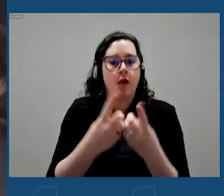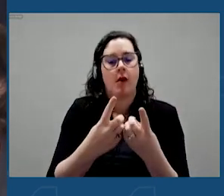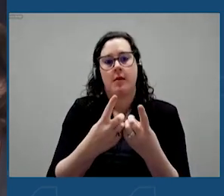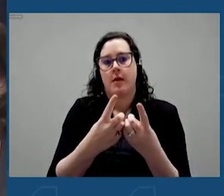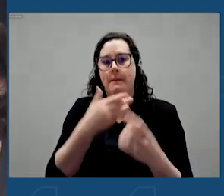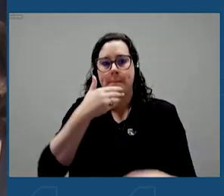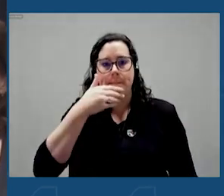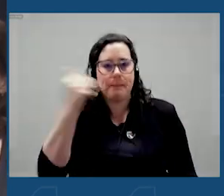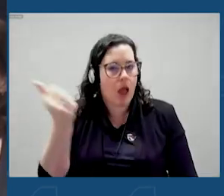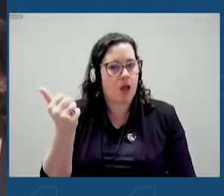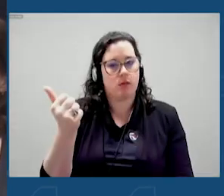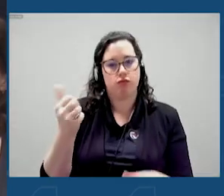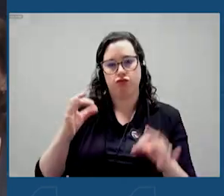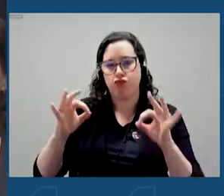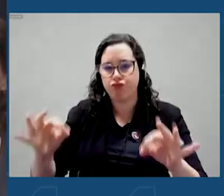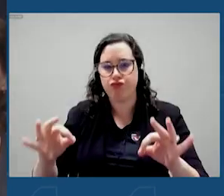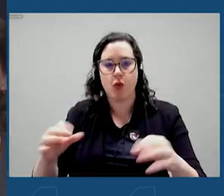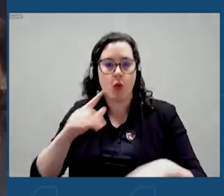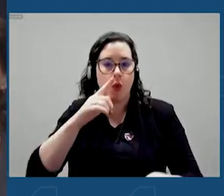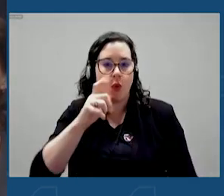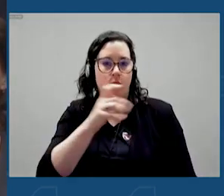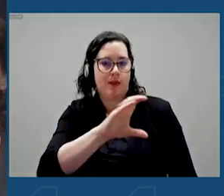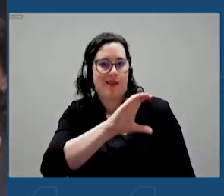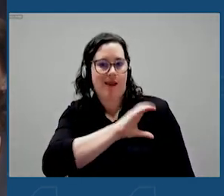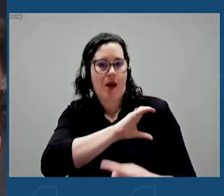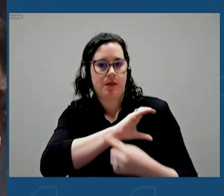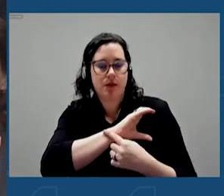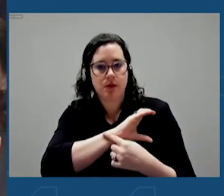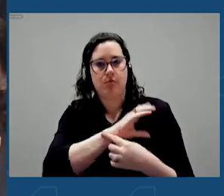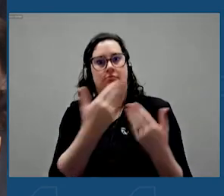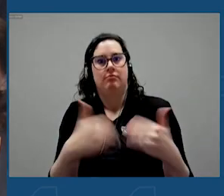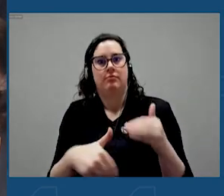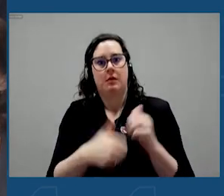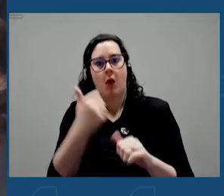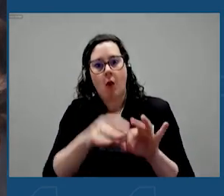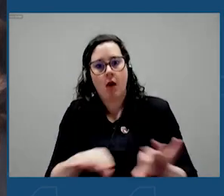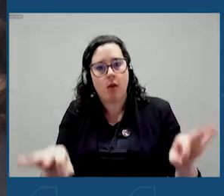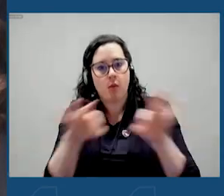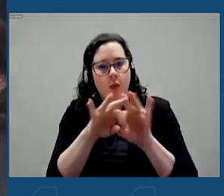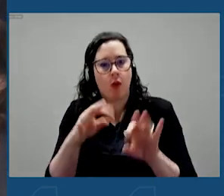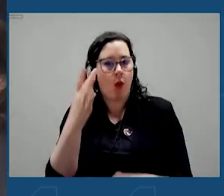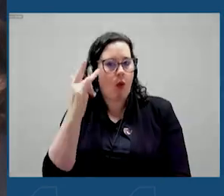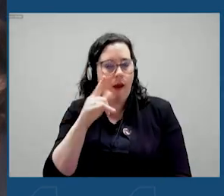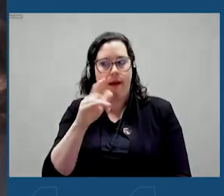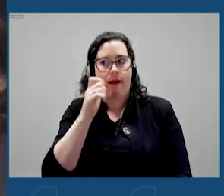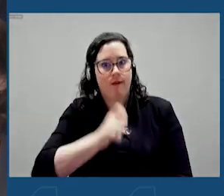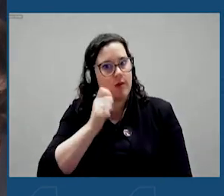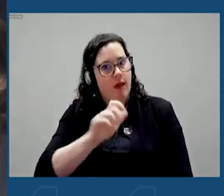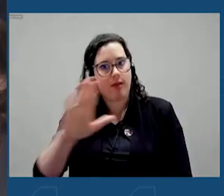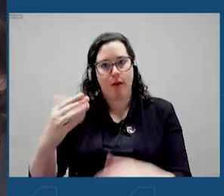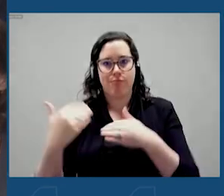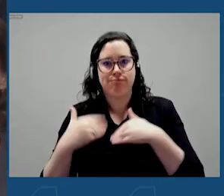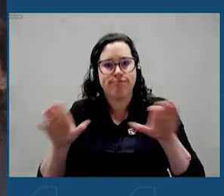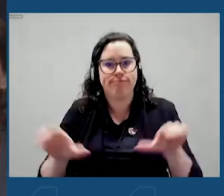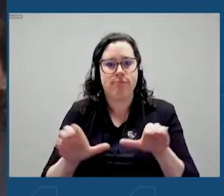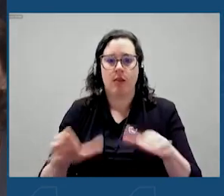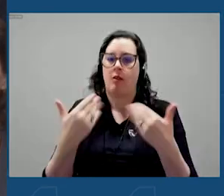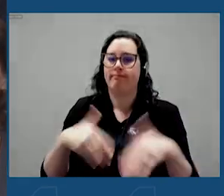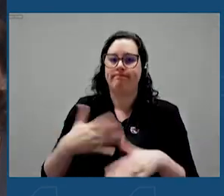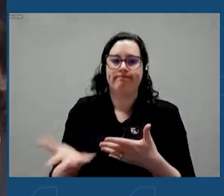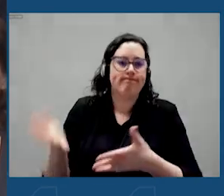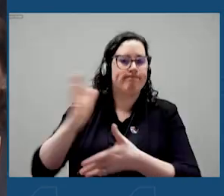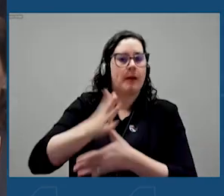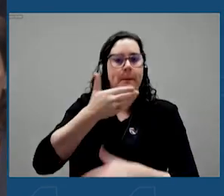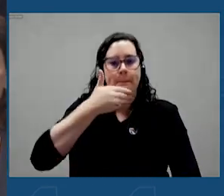assets, our cops, for doing what they do each and every day. The greatest cops in the world. Thank